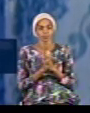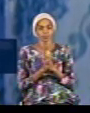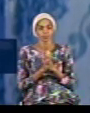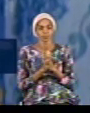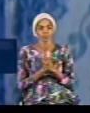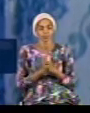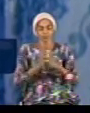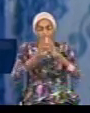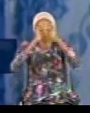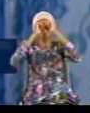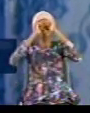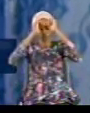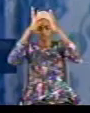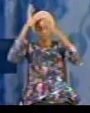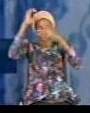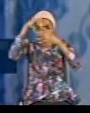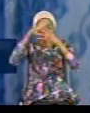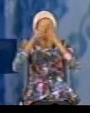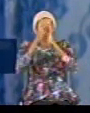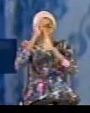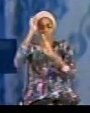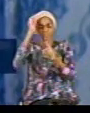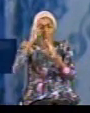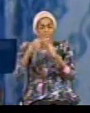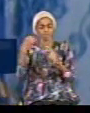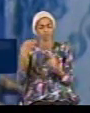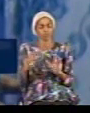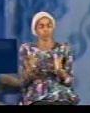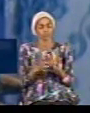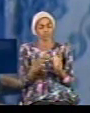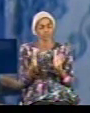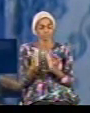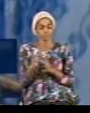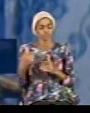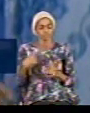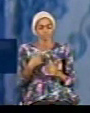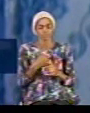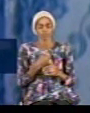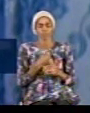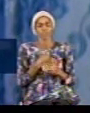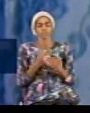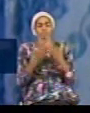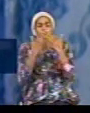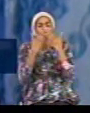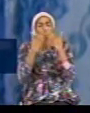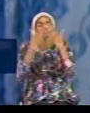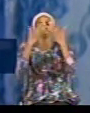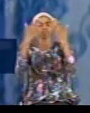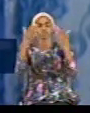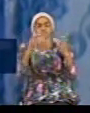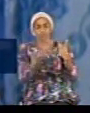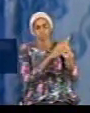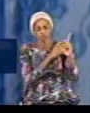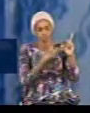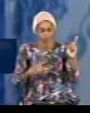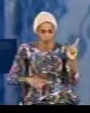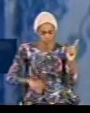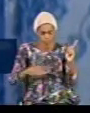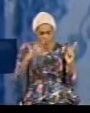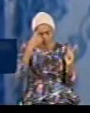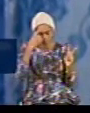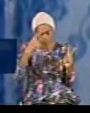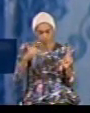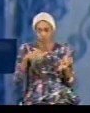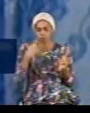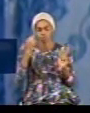Father, in the name of Jesus, we express our gratitude unto you, O Lord, for who can do these